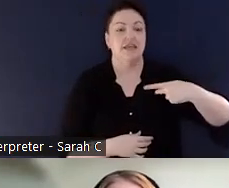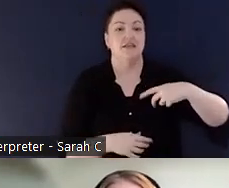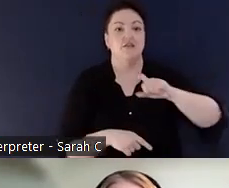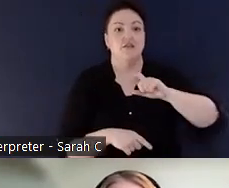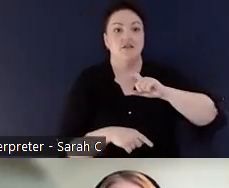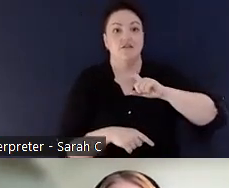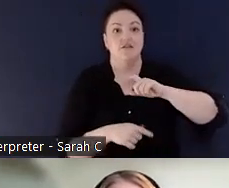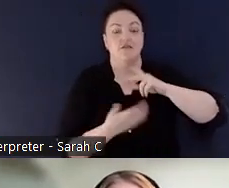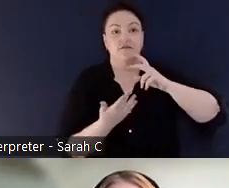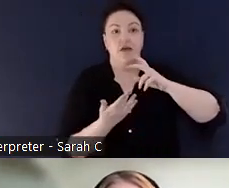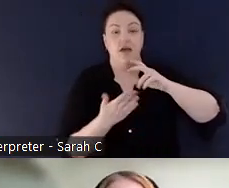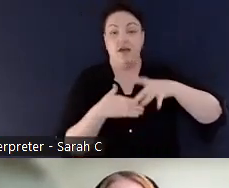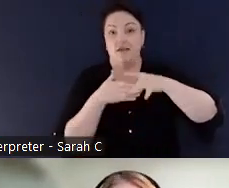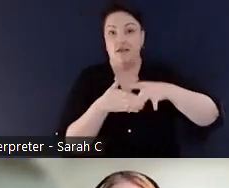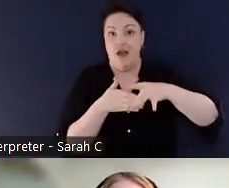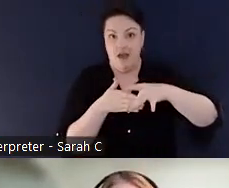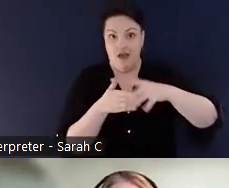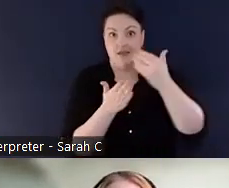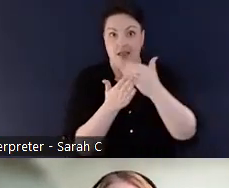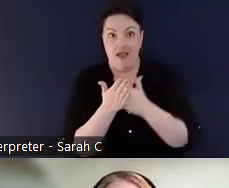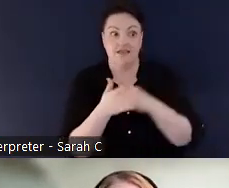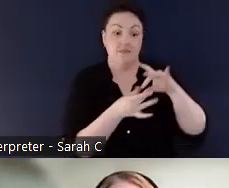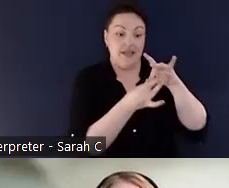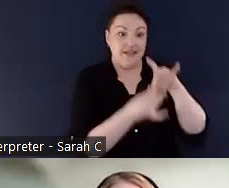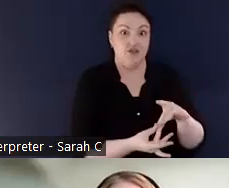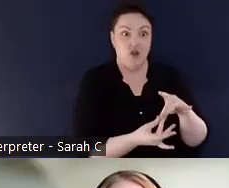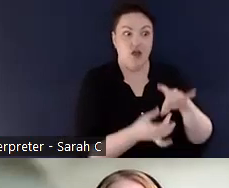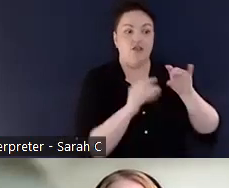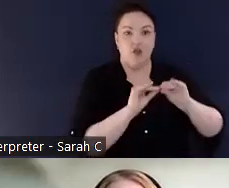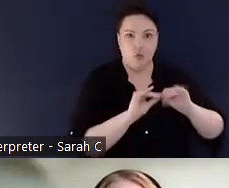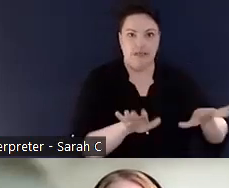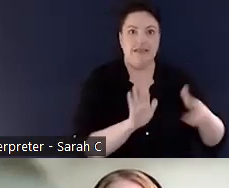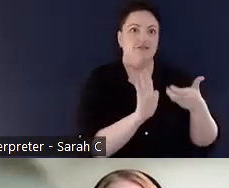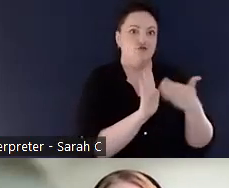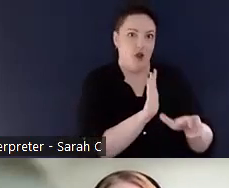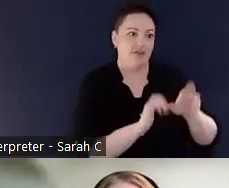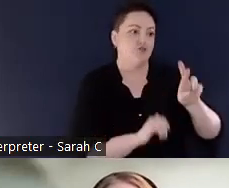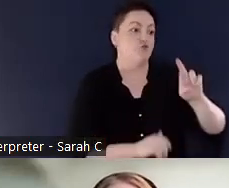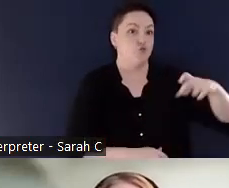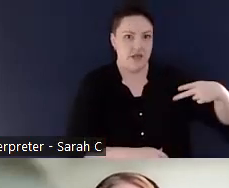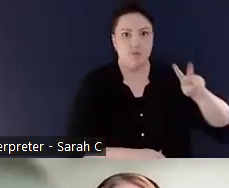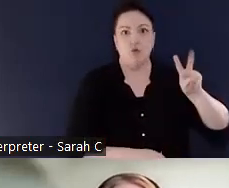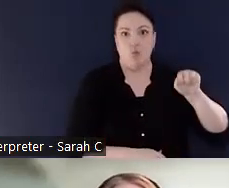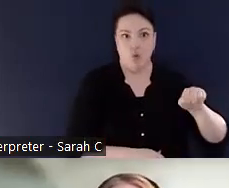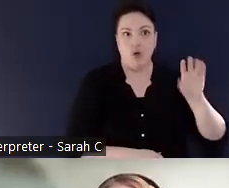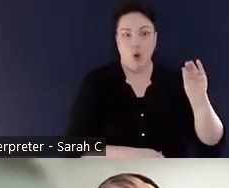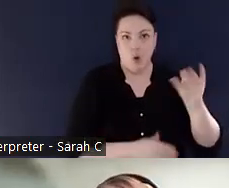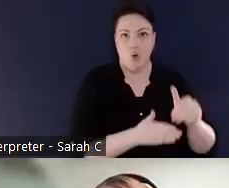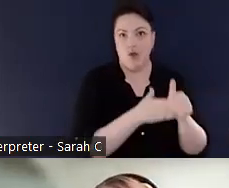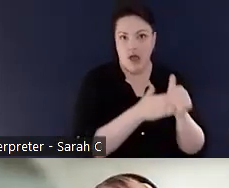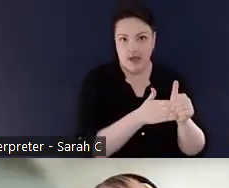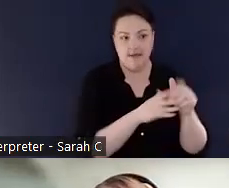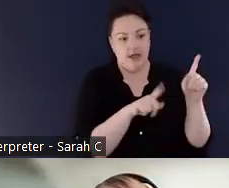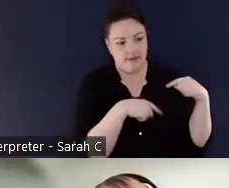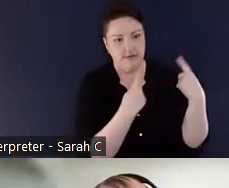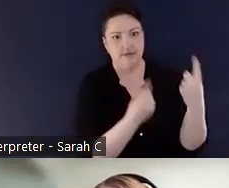the released draft guidelines, the released REAP 2.0 draft guidelines.